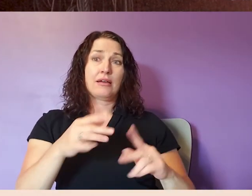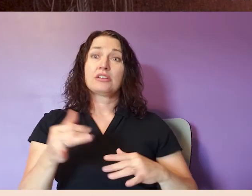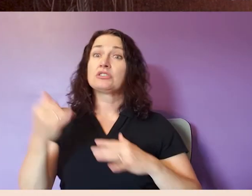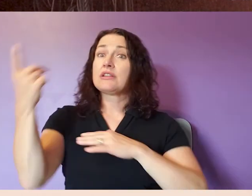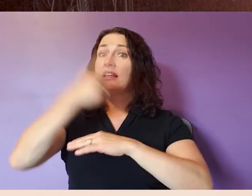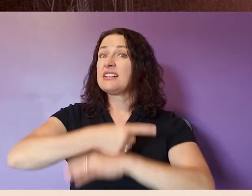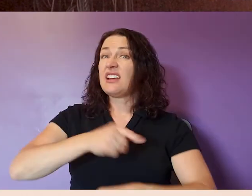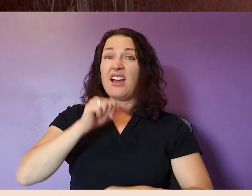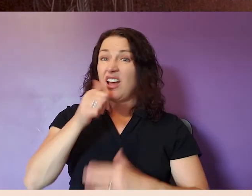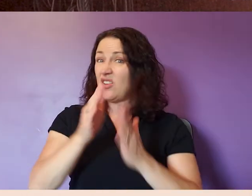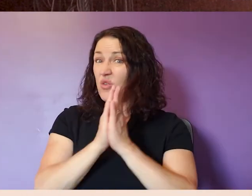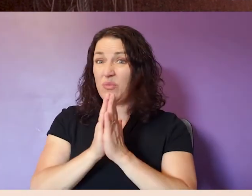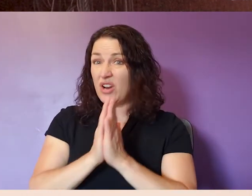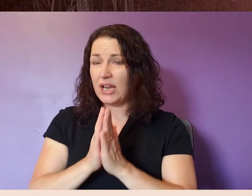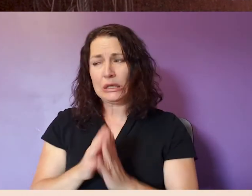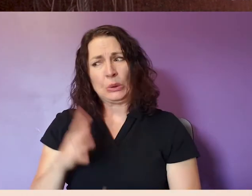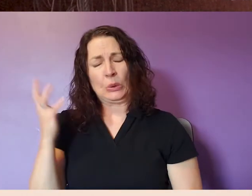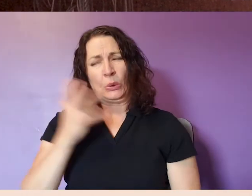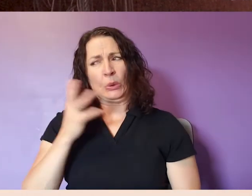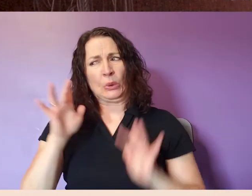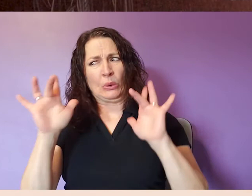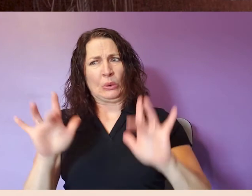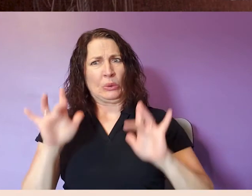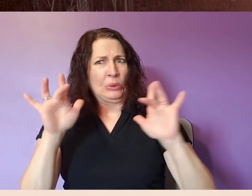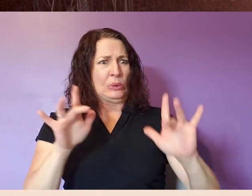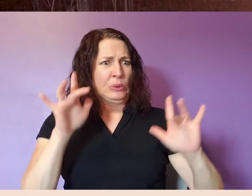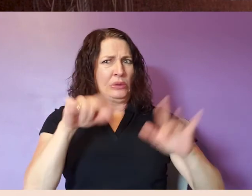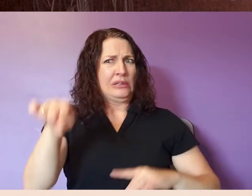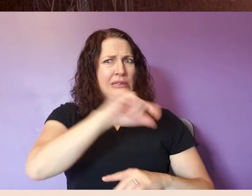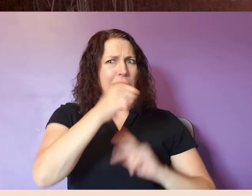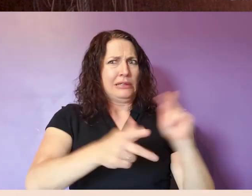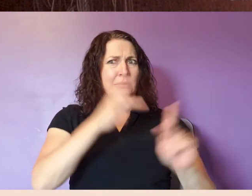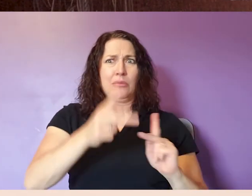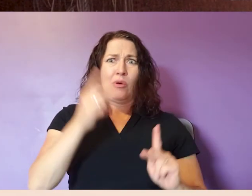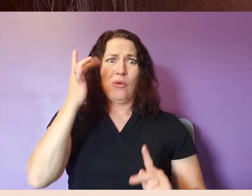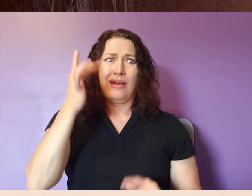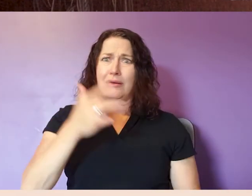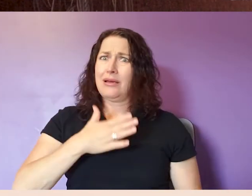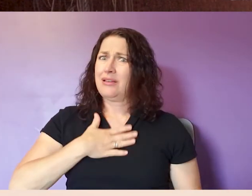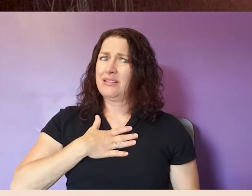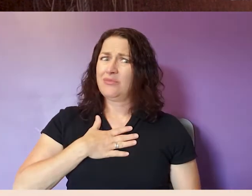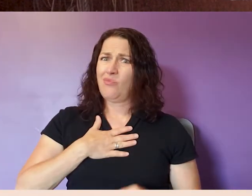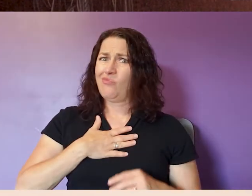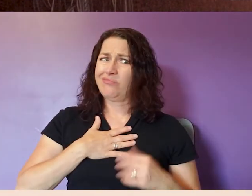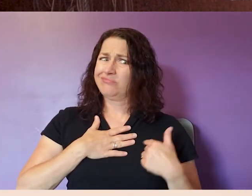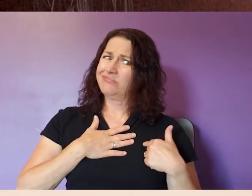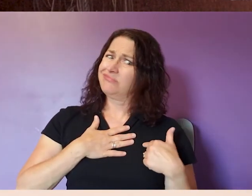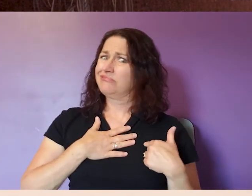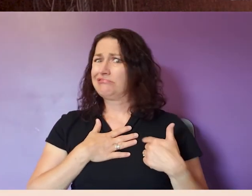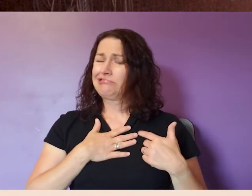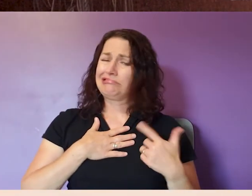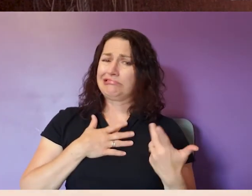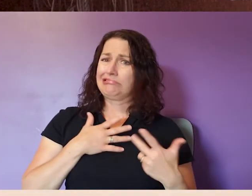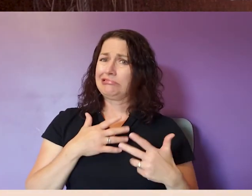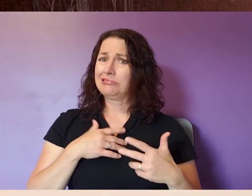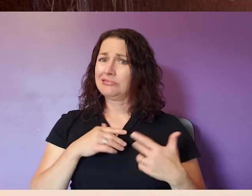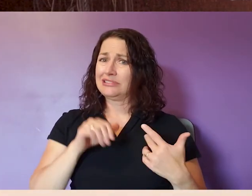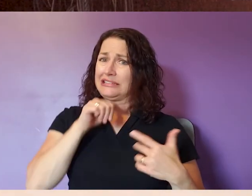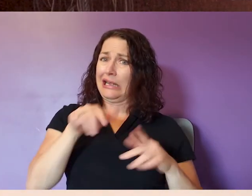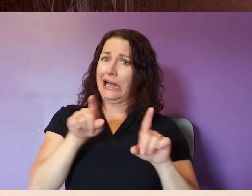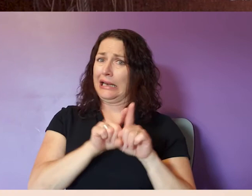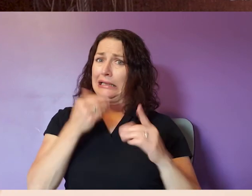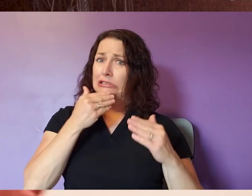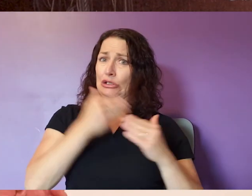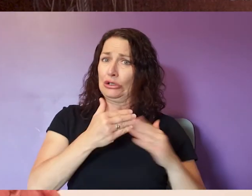i feel sorry for the people i'm going to meet because i'm not i might not be as available to them as my